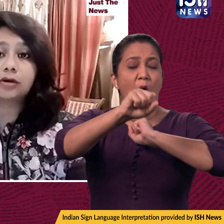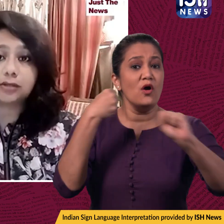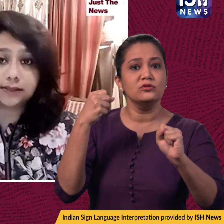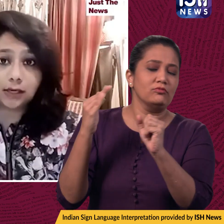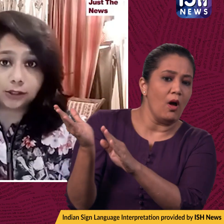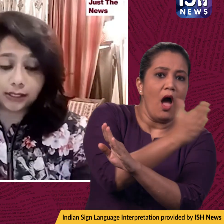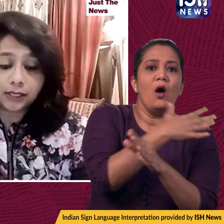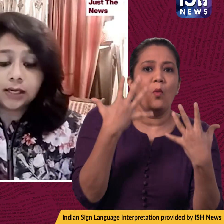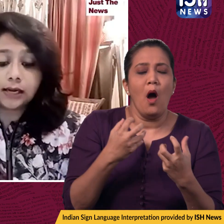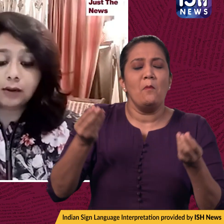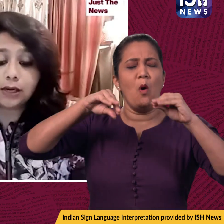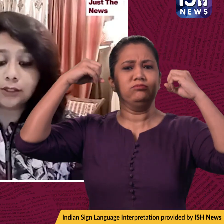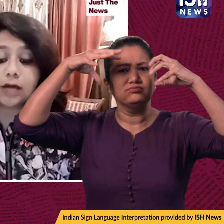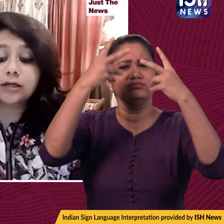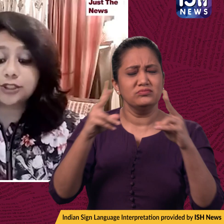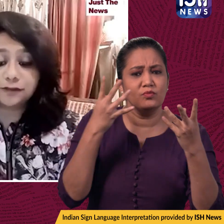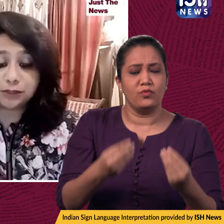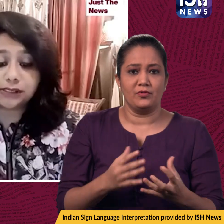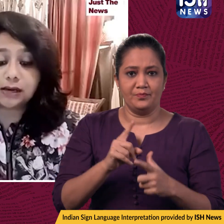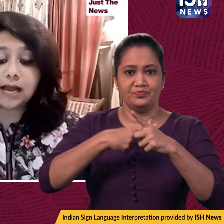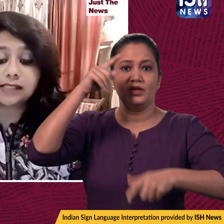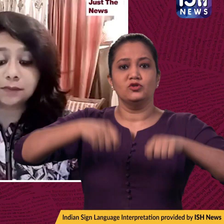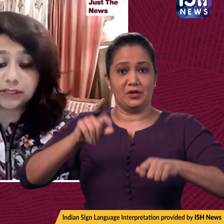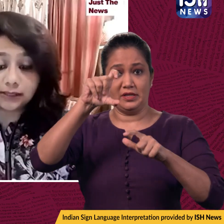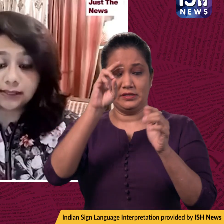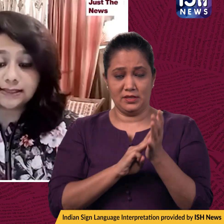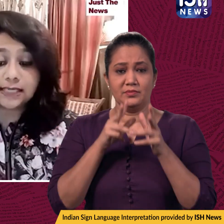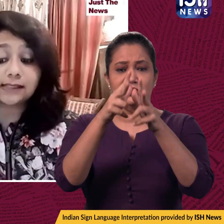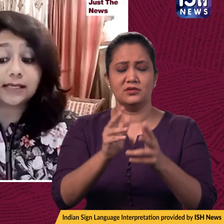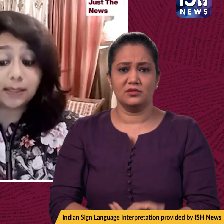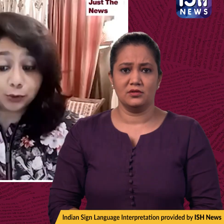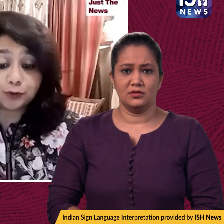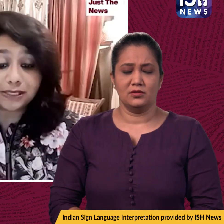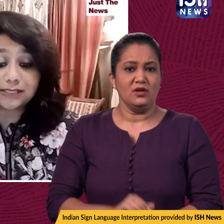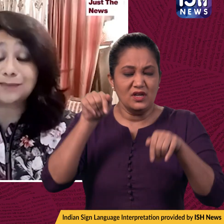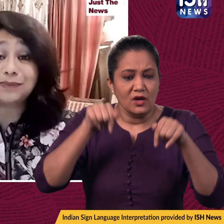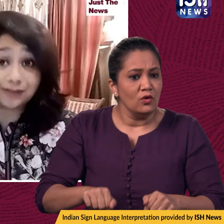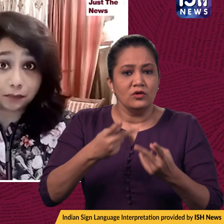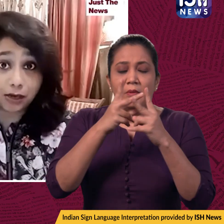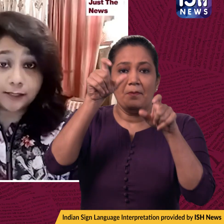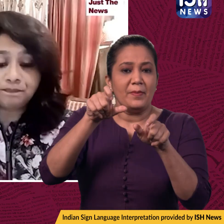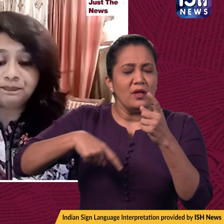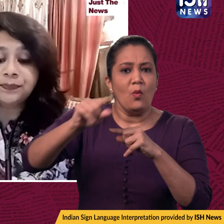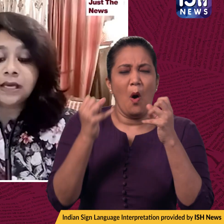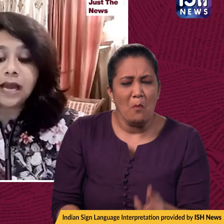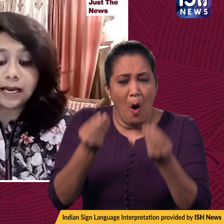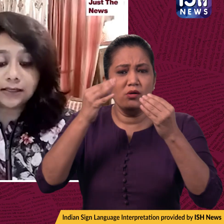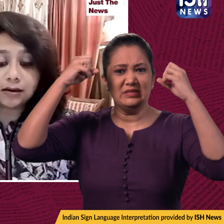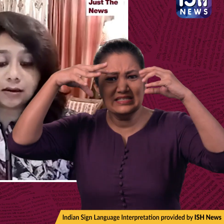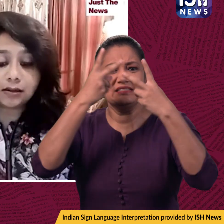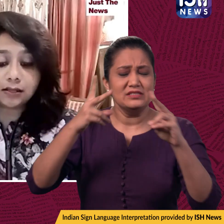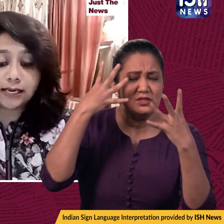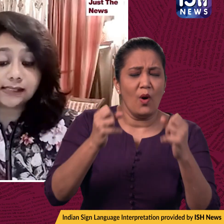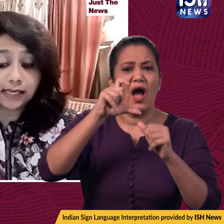sweeping across the country. Now, Jharkhand Chief Minister has admitted that the state is unable to meet the peak demand,